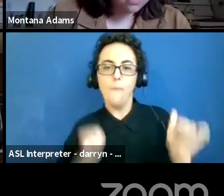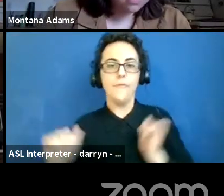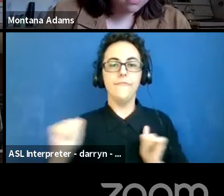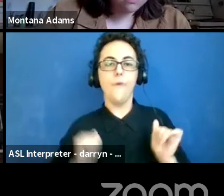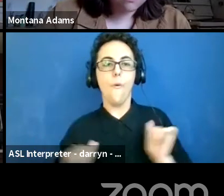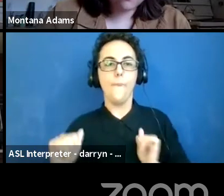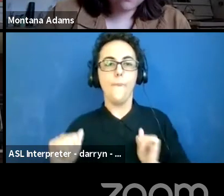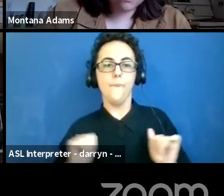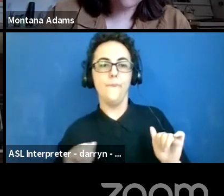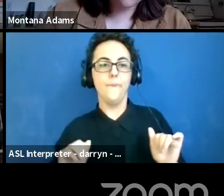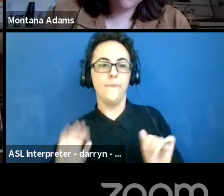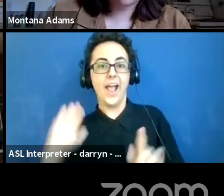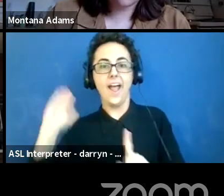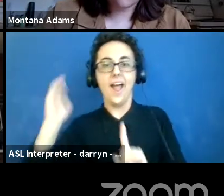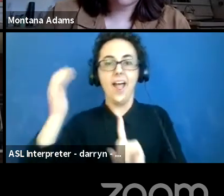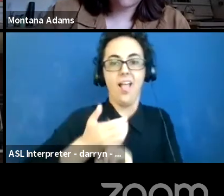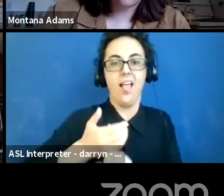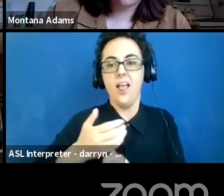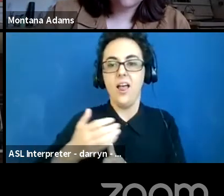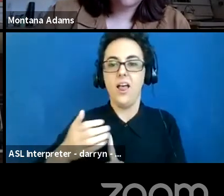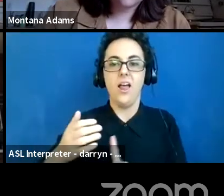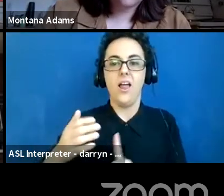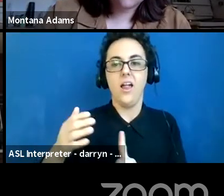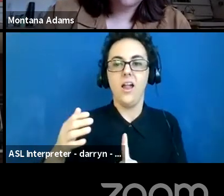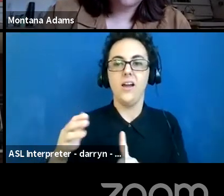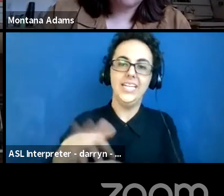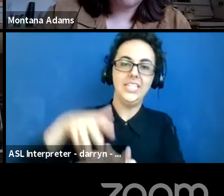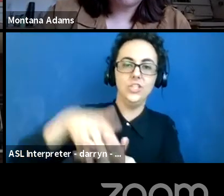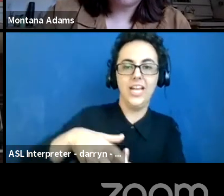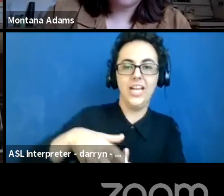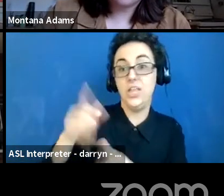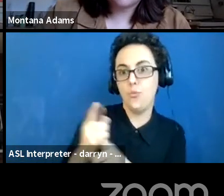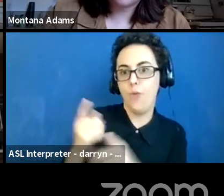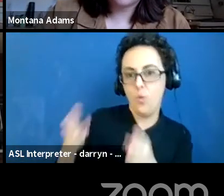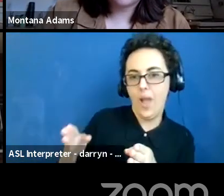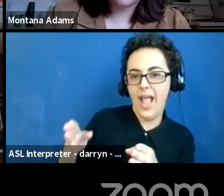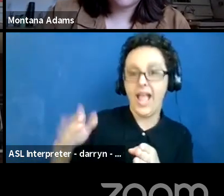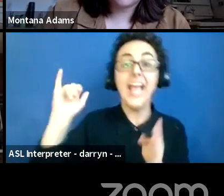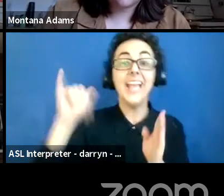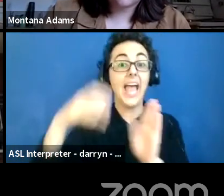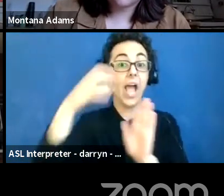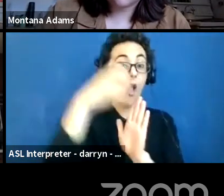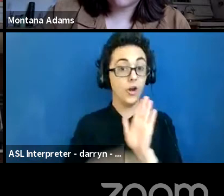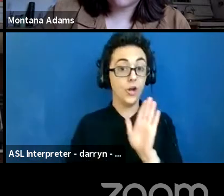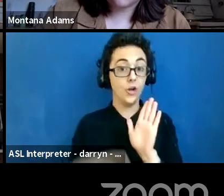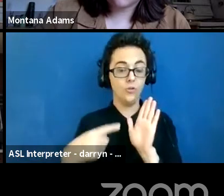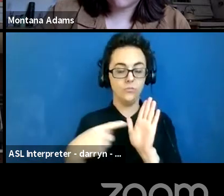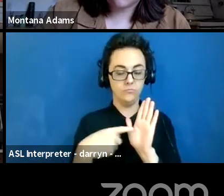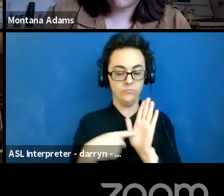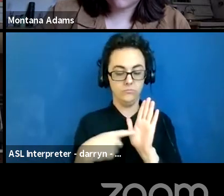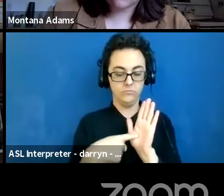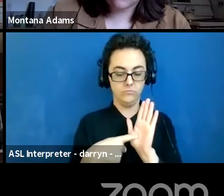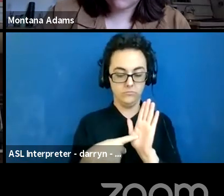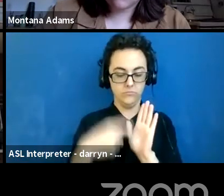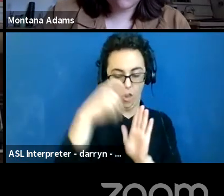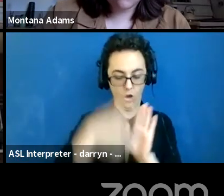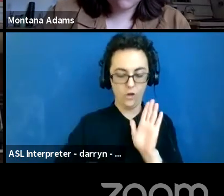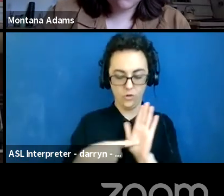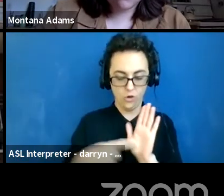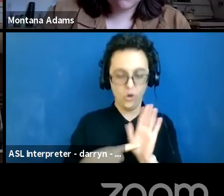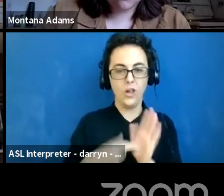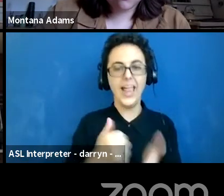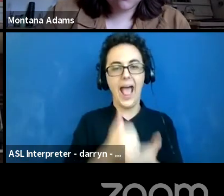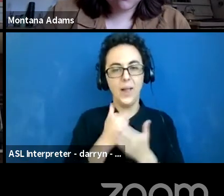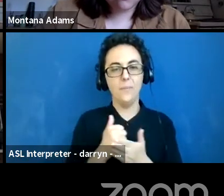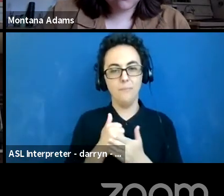that article helped me fight that a little. And say, no, it's not about, do I walk into a room and, you know,